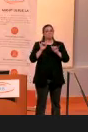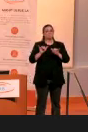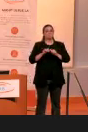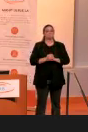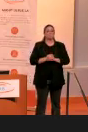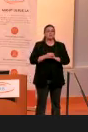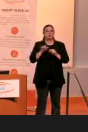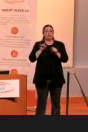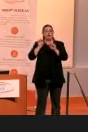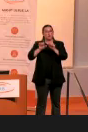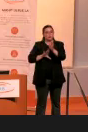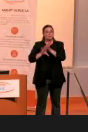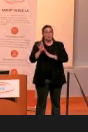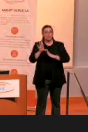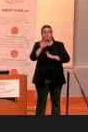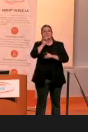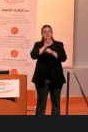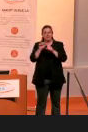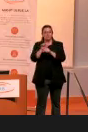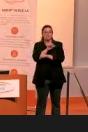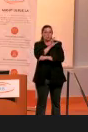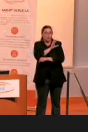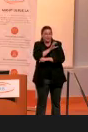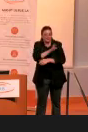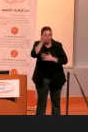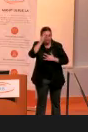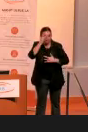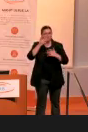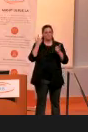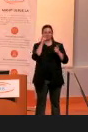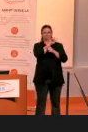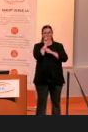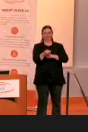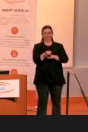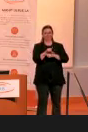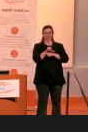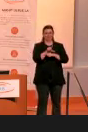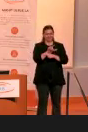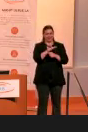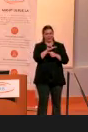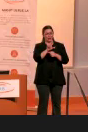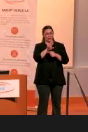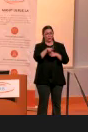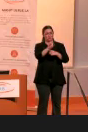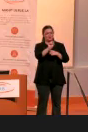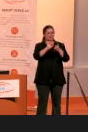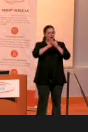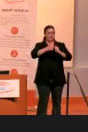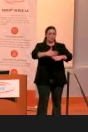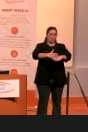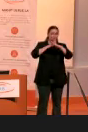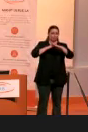illness. So the question is, how can we halt this evolution in lupus? Well, we